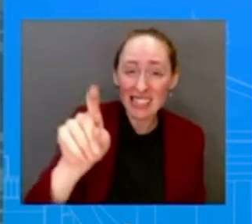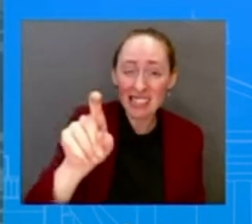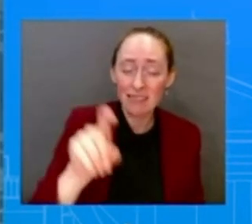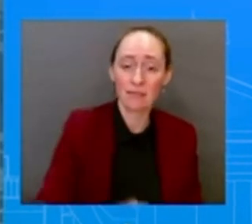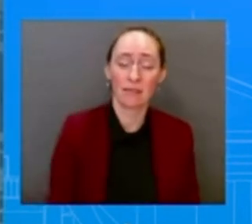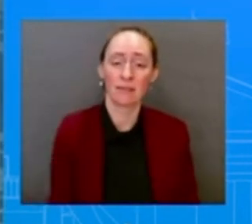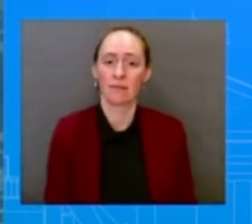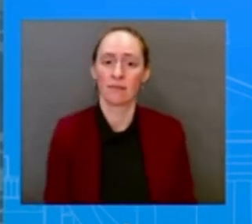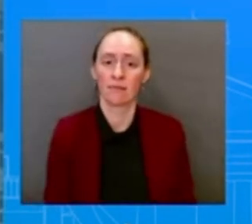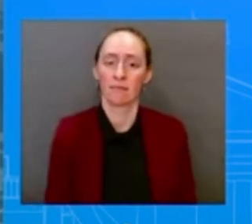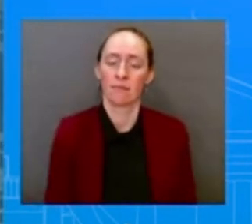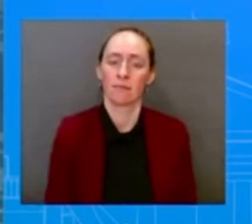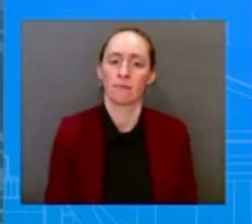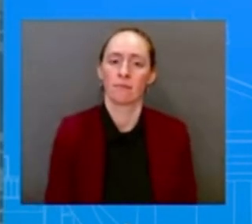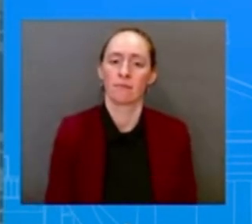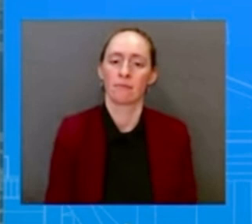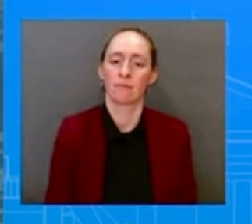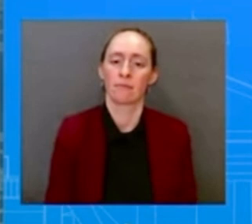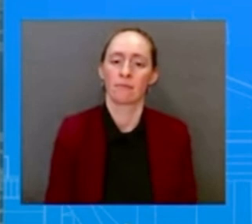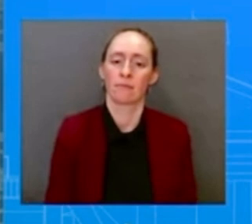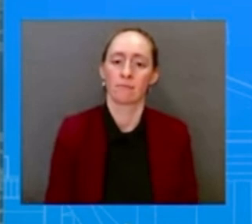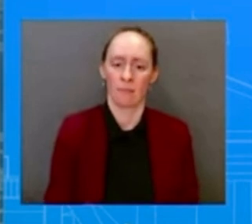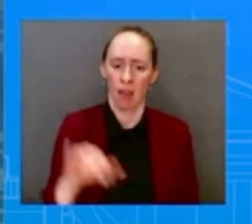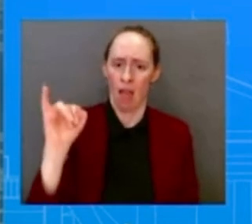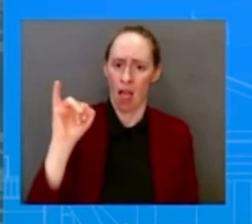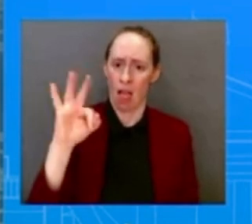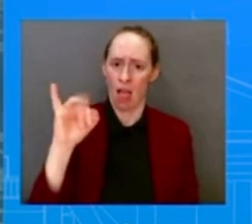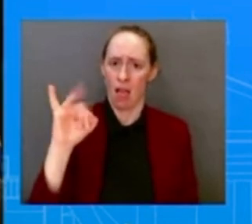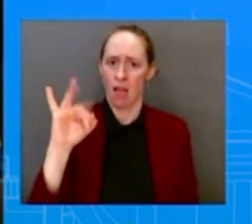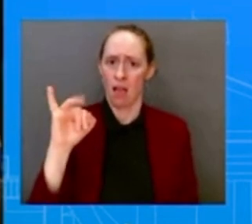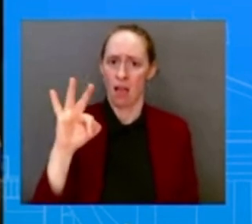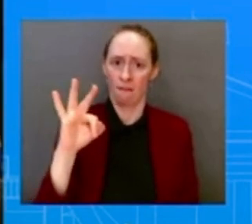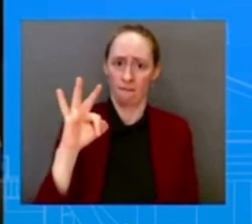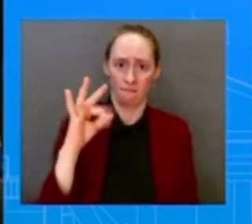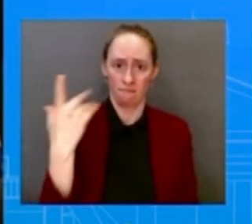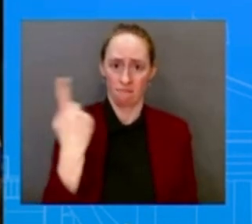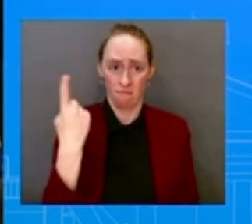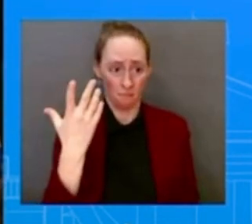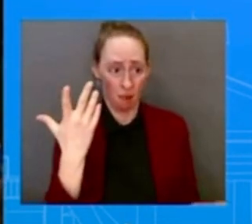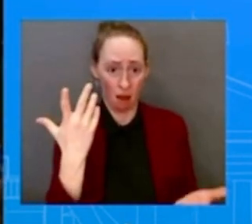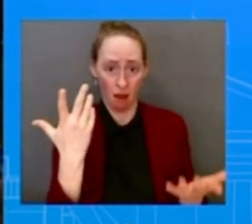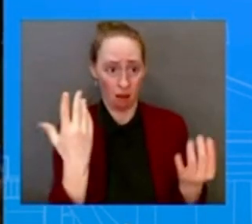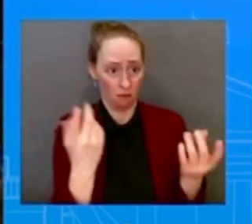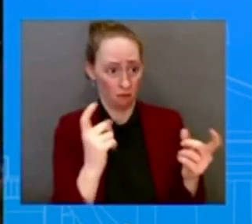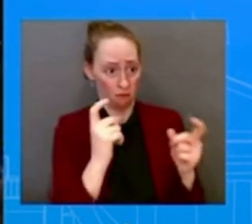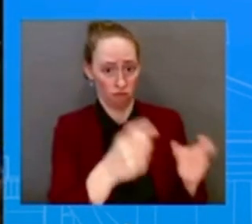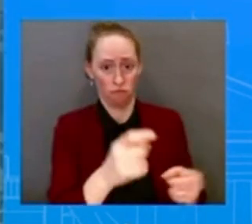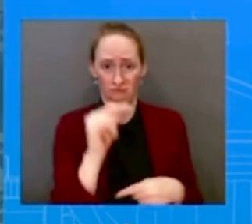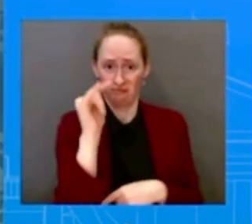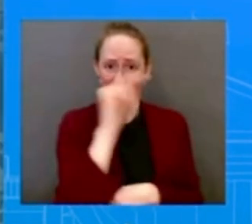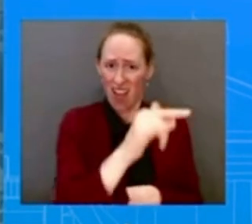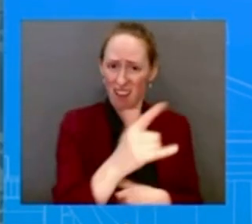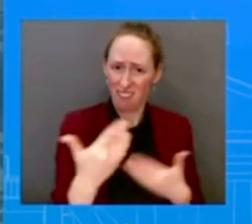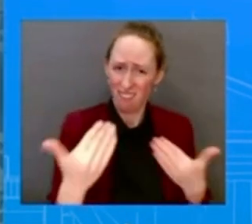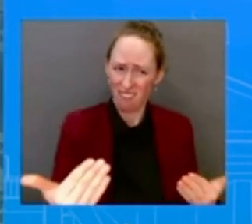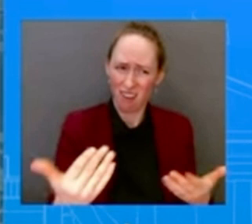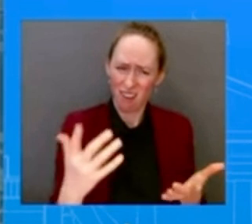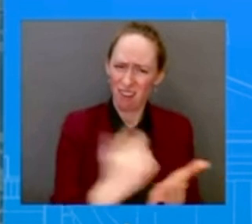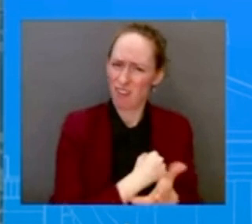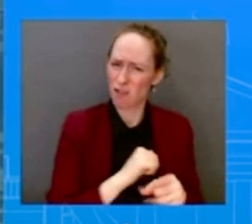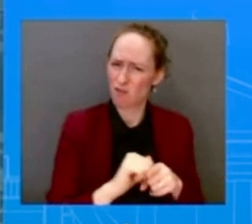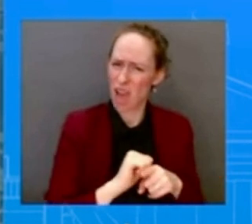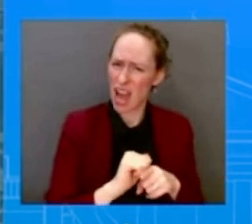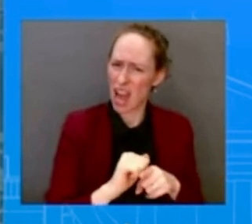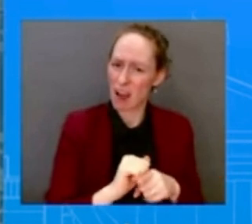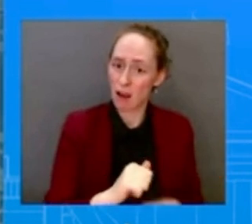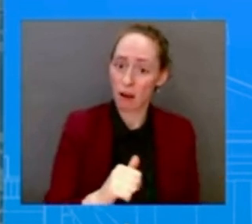aircraft, then they're going to need to be trained on them. Does that mean that will happen? They'll get Western aircraft? That would be up to the nations